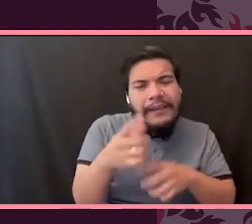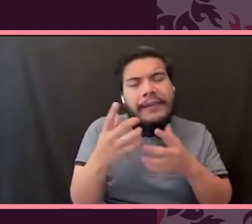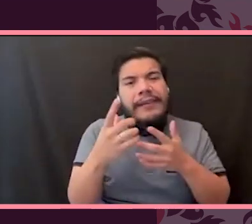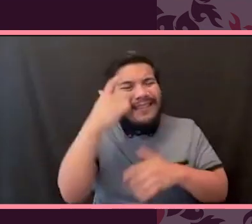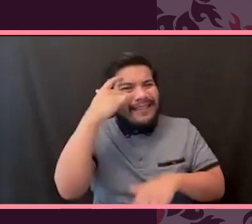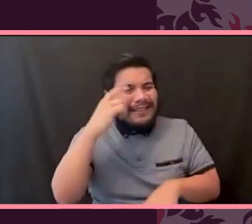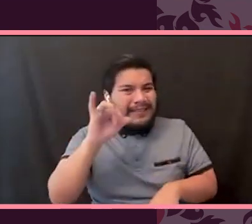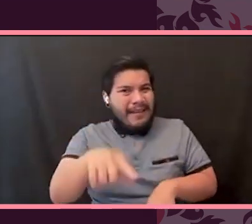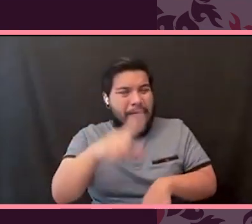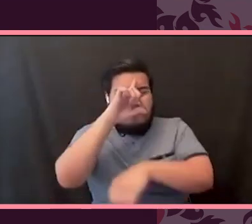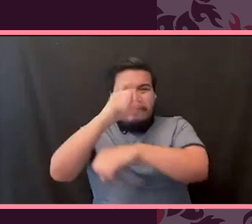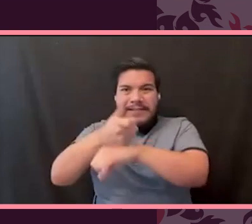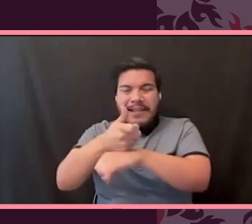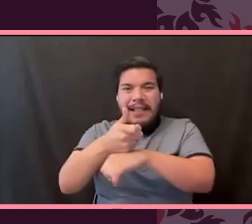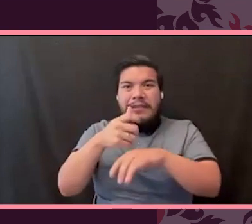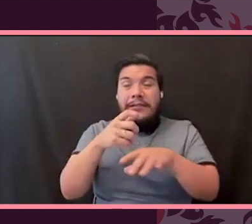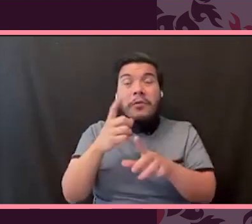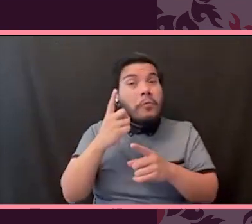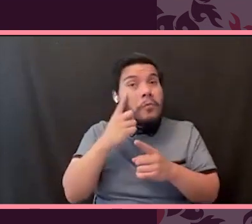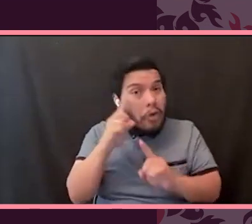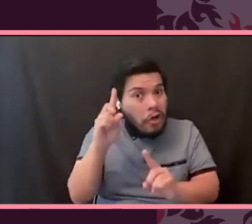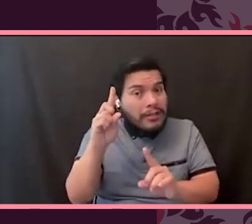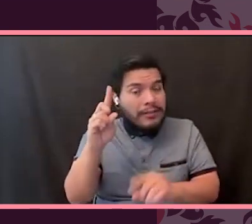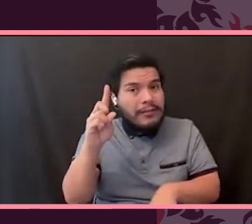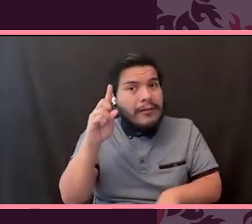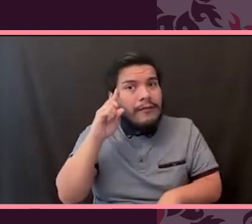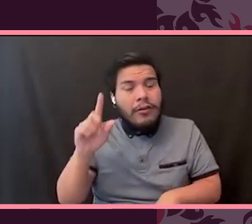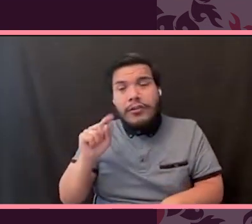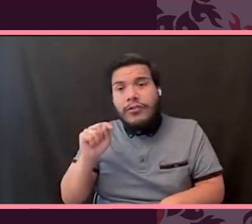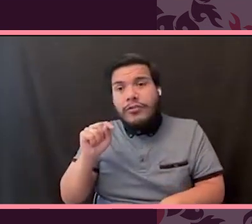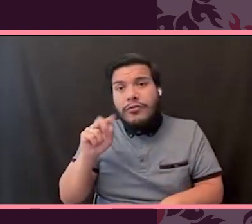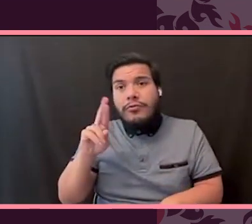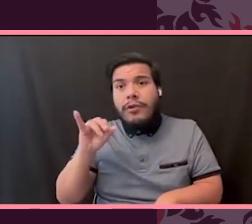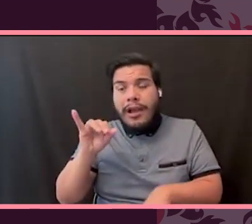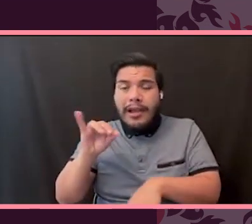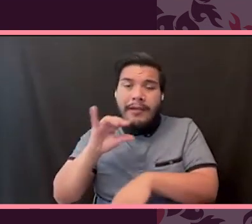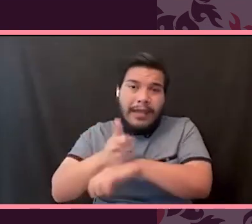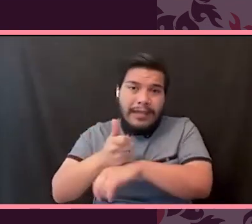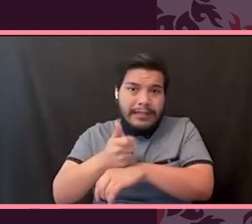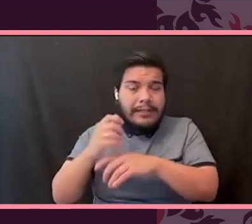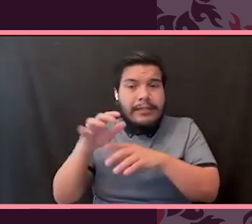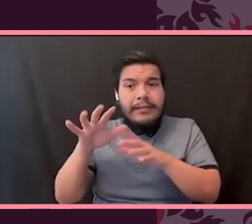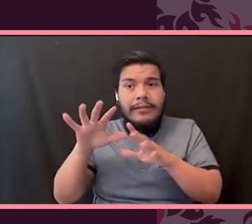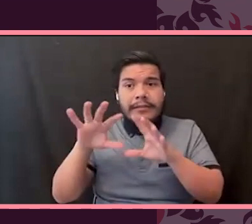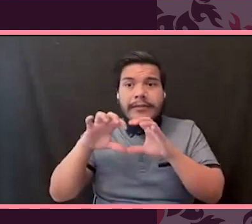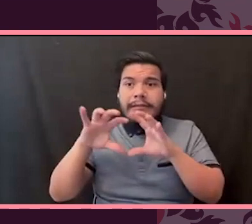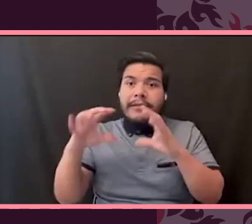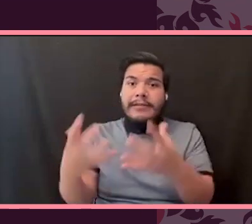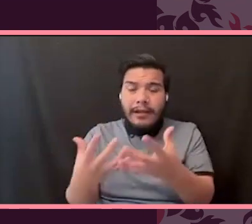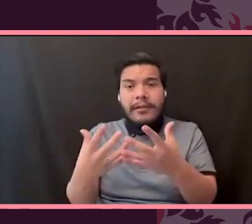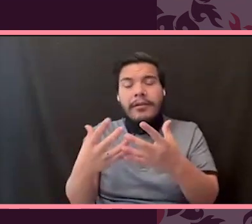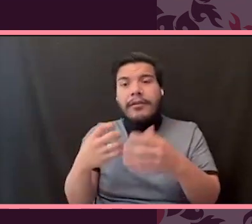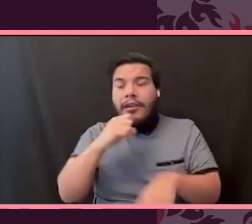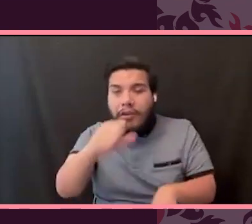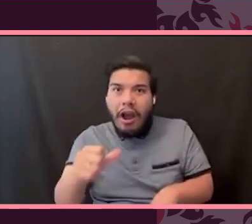that worked in a tribe-based society, that worked in a non-globalized